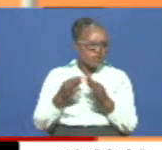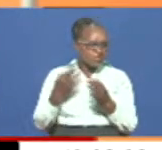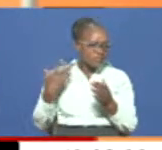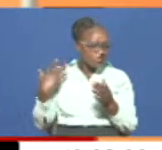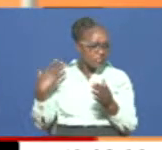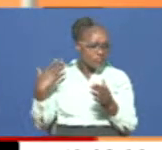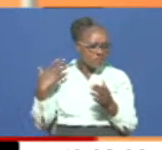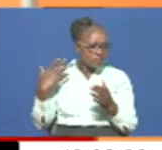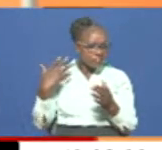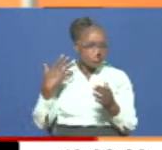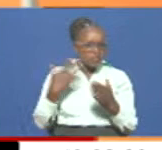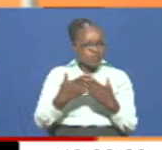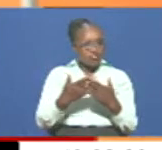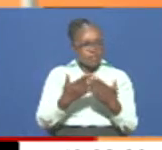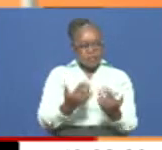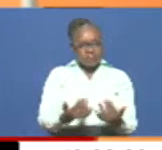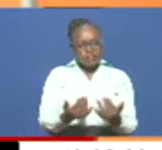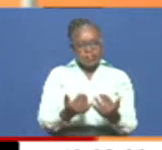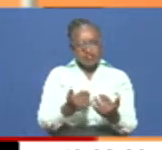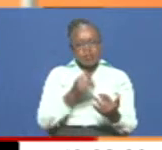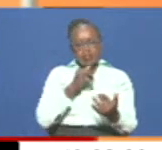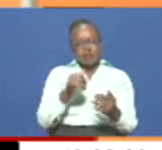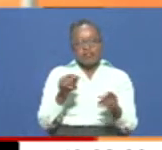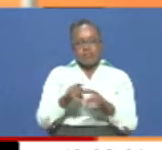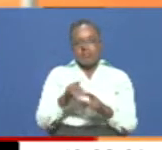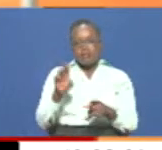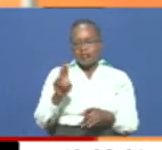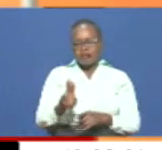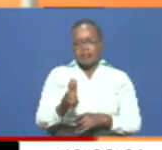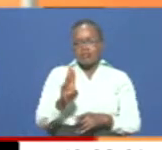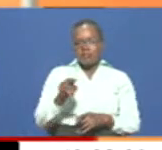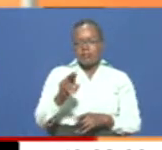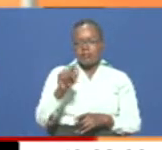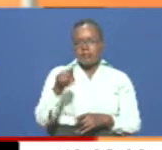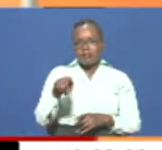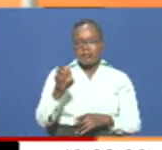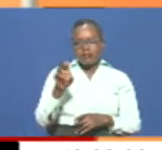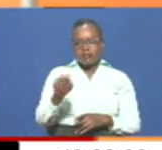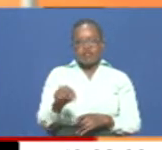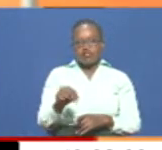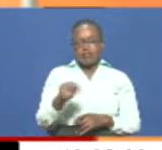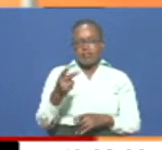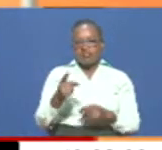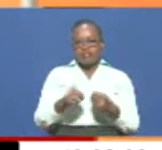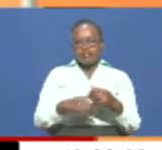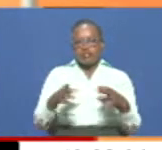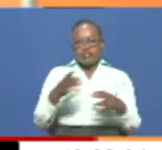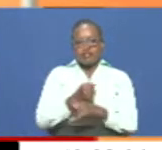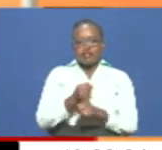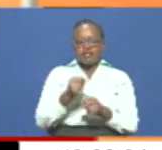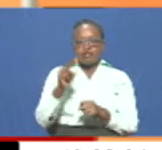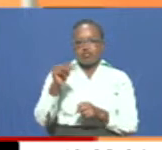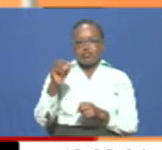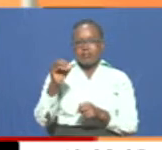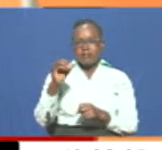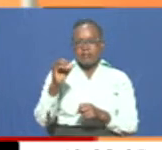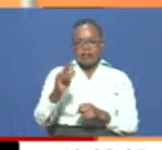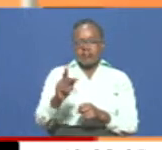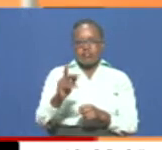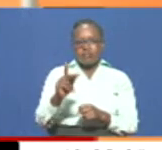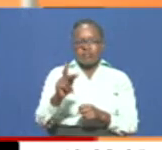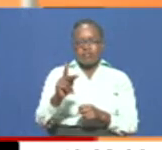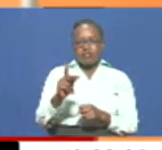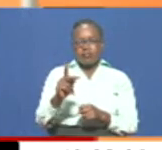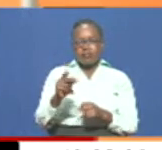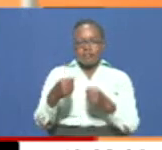whereby, unlike back then, whereby out of the 26 affiliate associations of NOC, we had a lot of challenges with